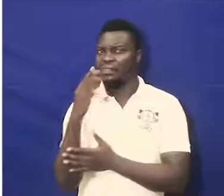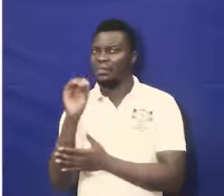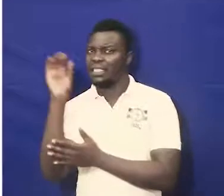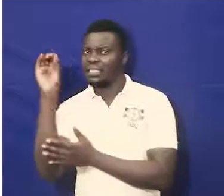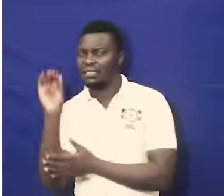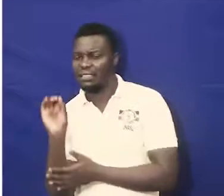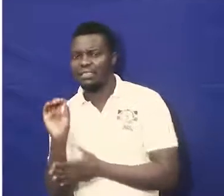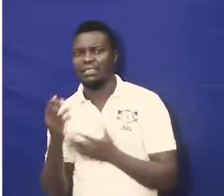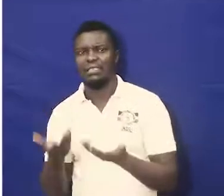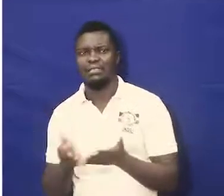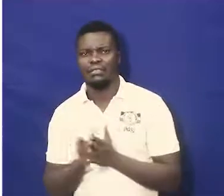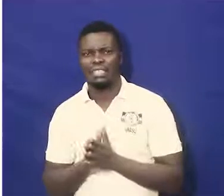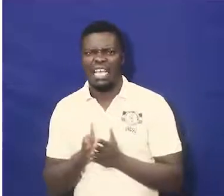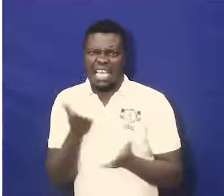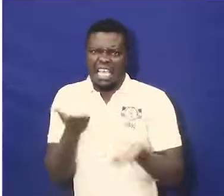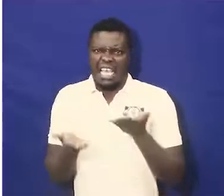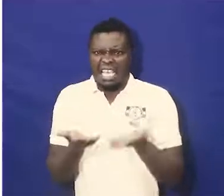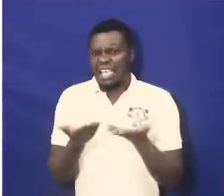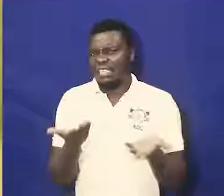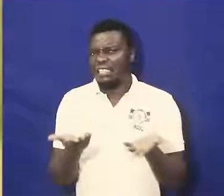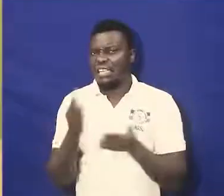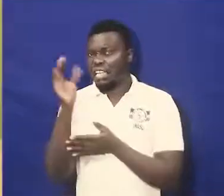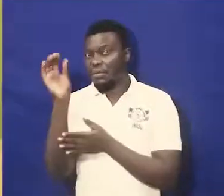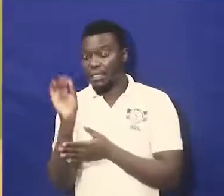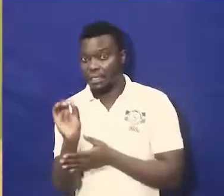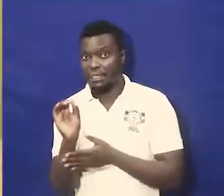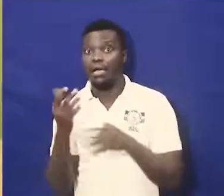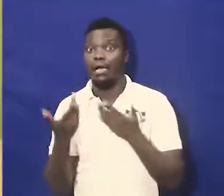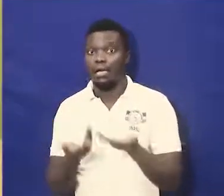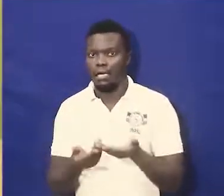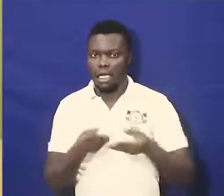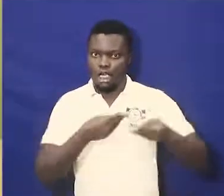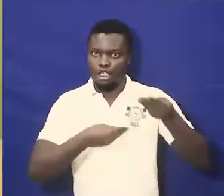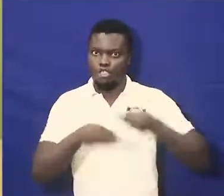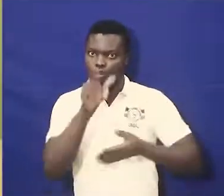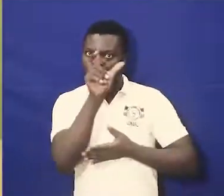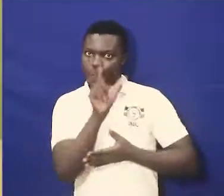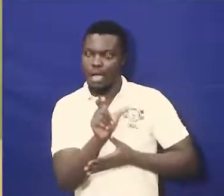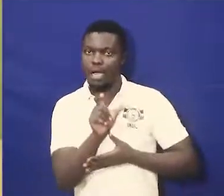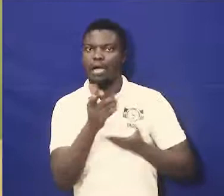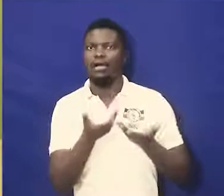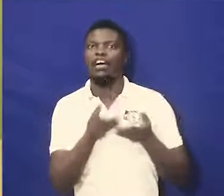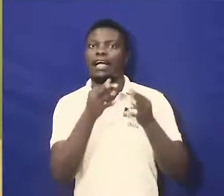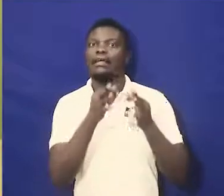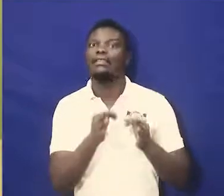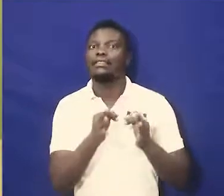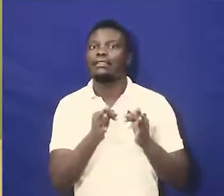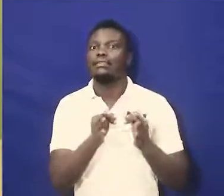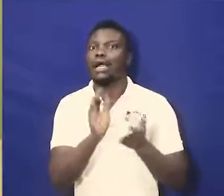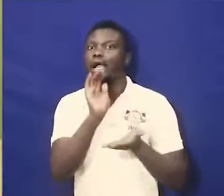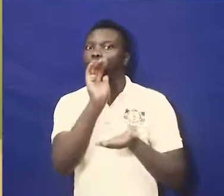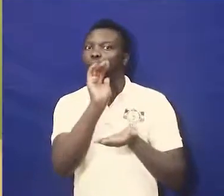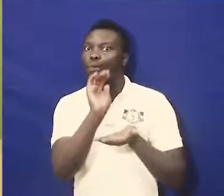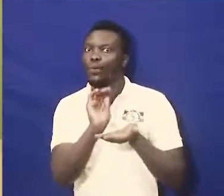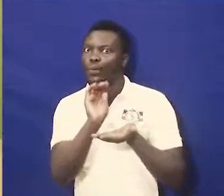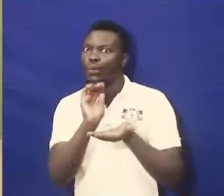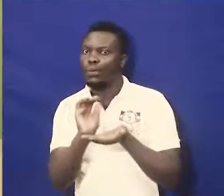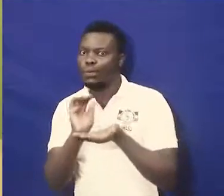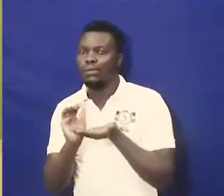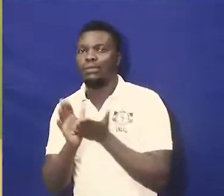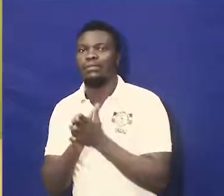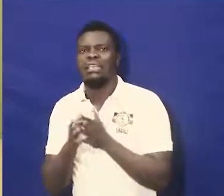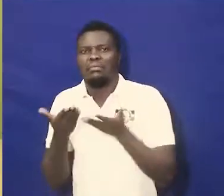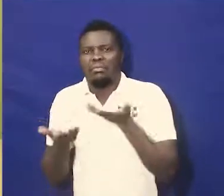50%, and any other percentage that the shopkeeper feels like will give him or her